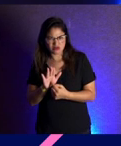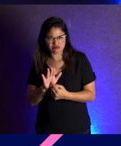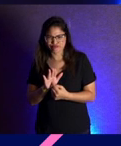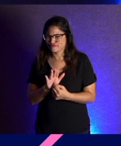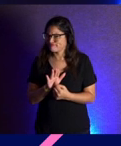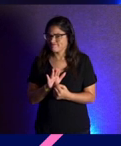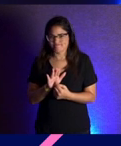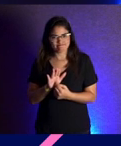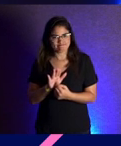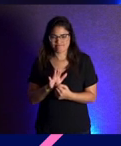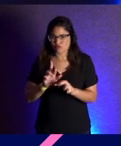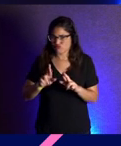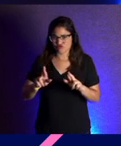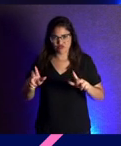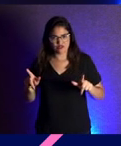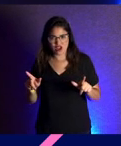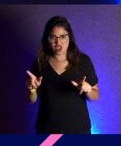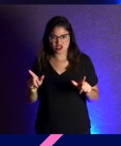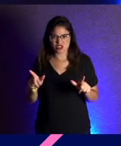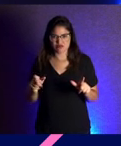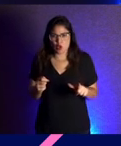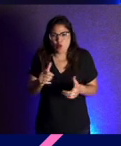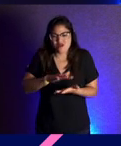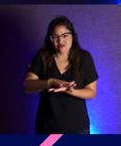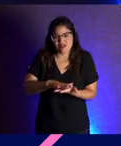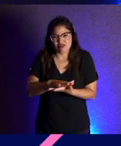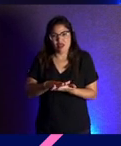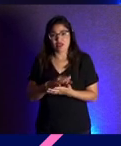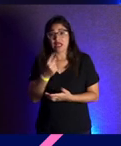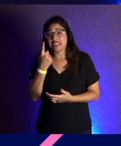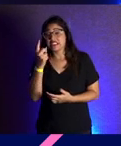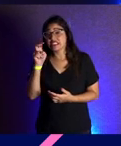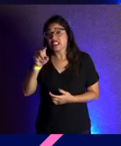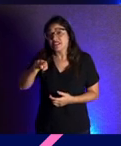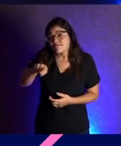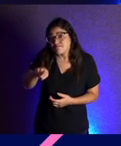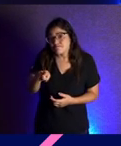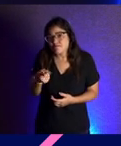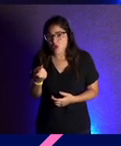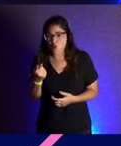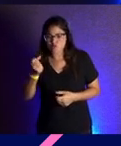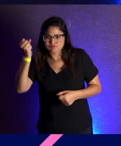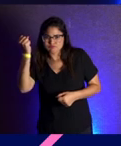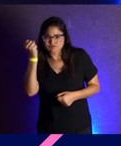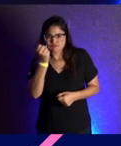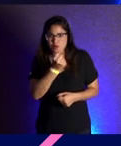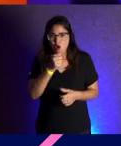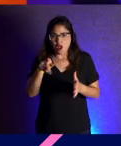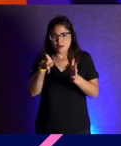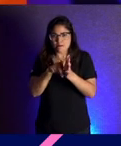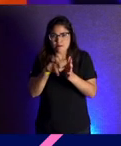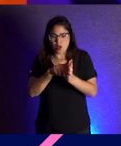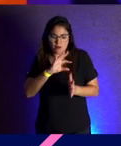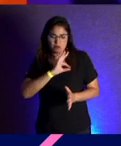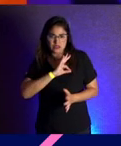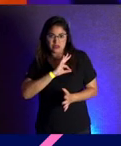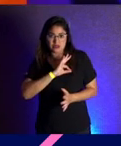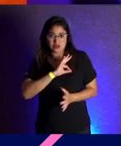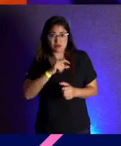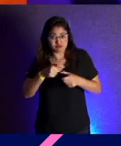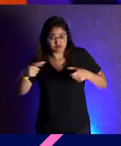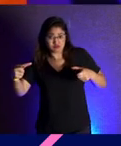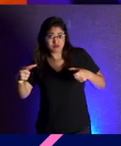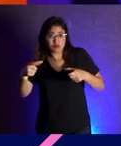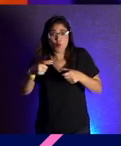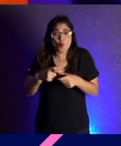1,500 homicides by police in the U.S., the reasonable question is that a big number or a small number? What is that number? America is a big